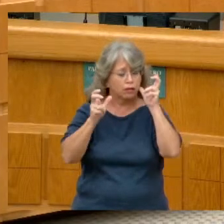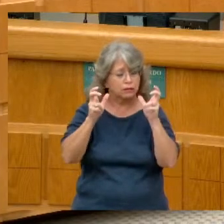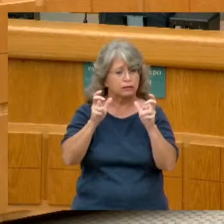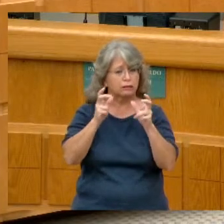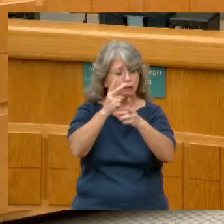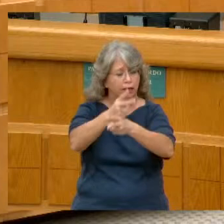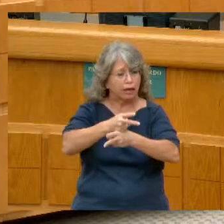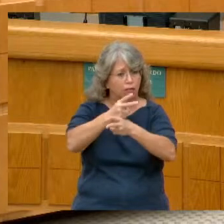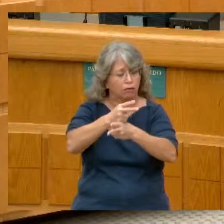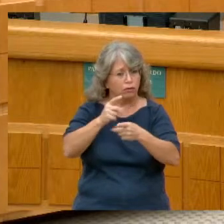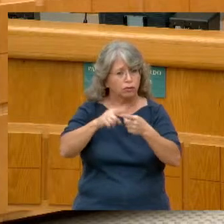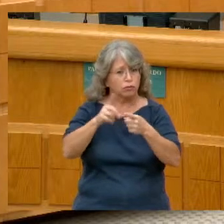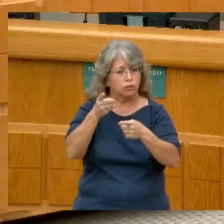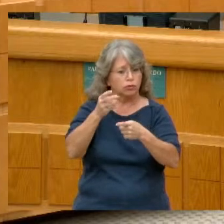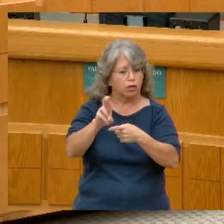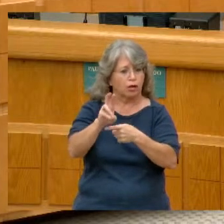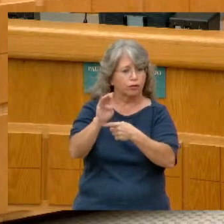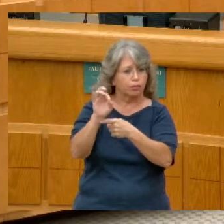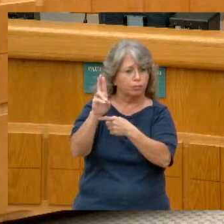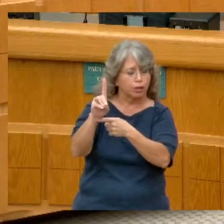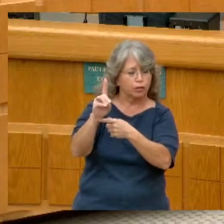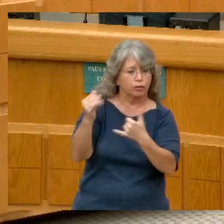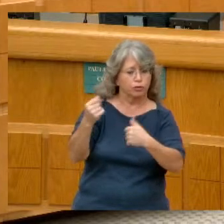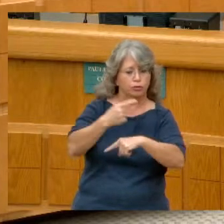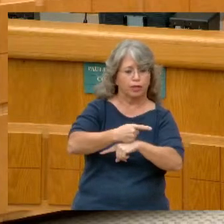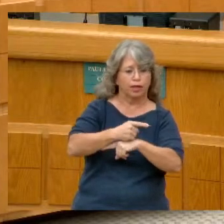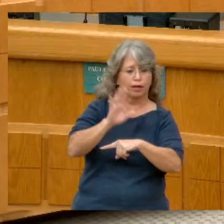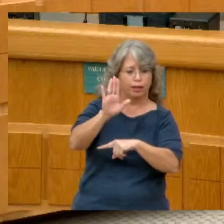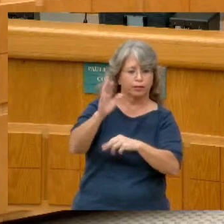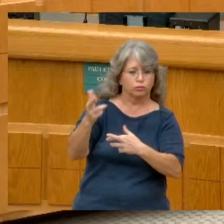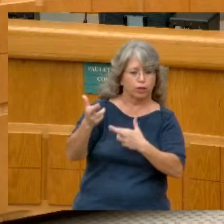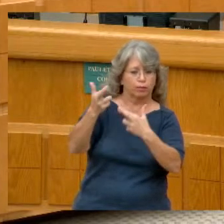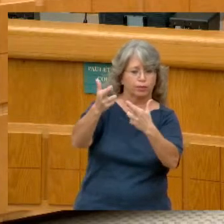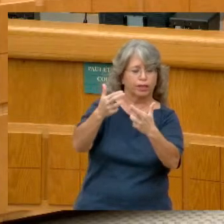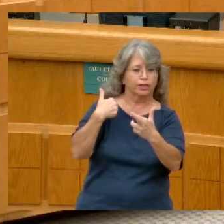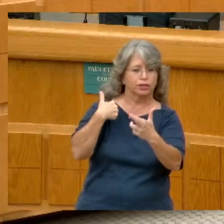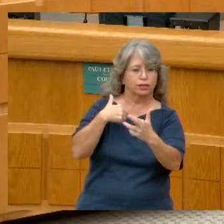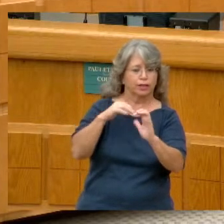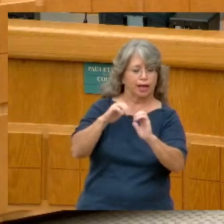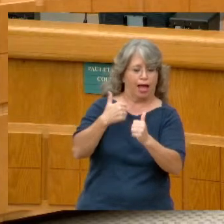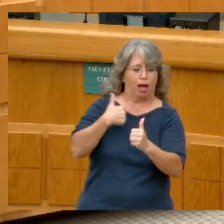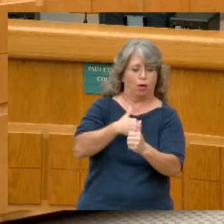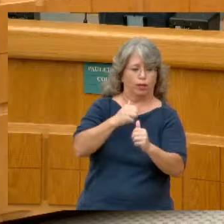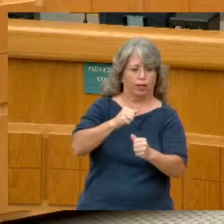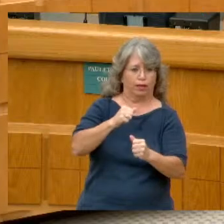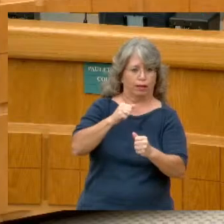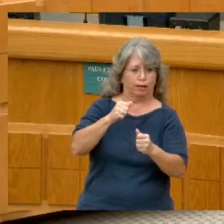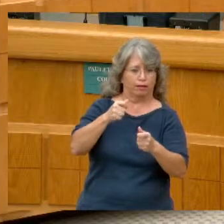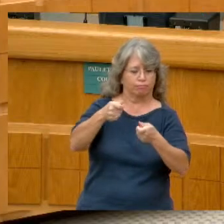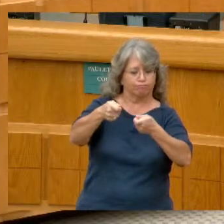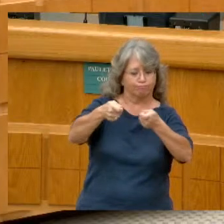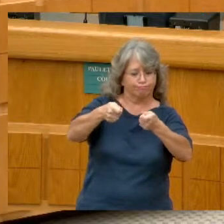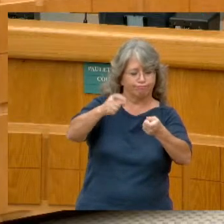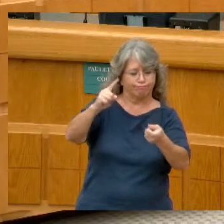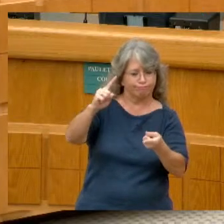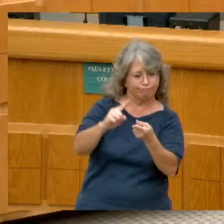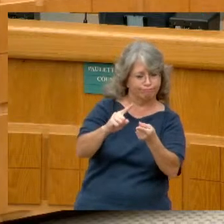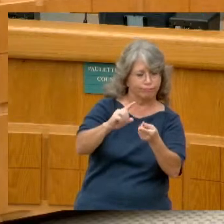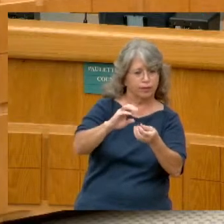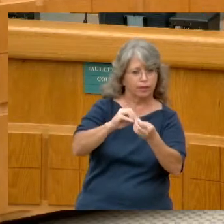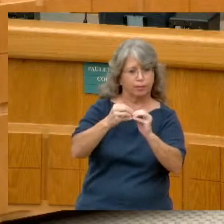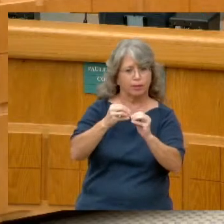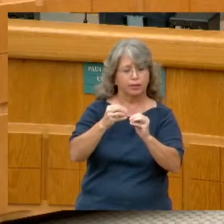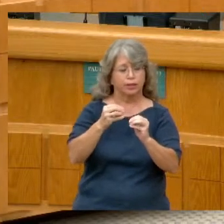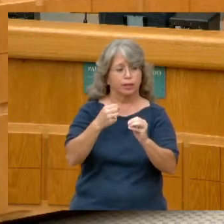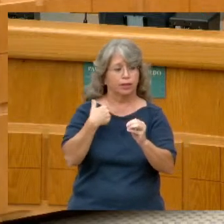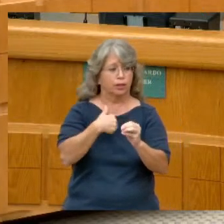on his presentation and his recommendations how we can kind of stem that increase. But we want to thank you for